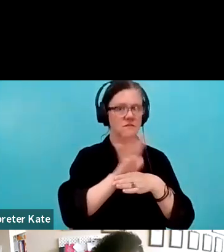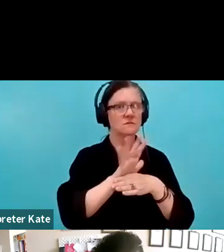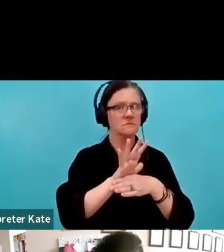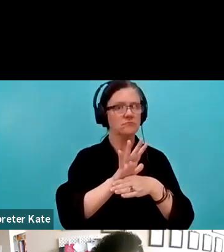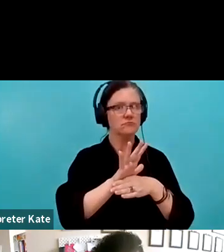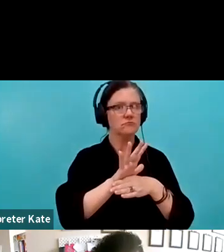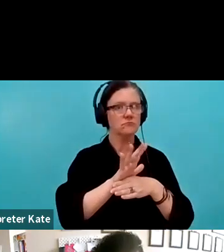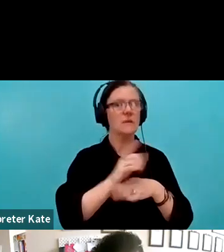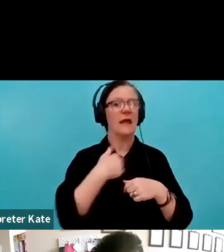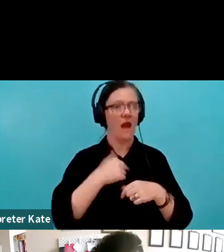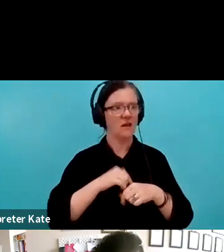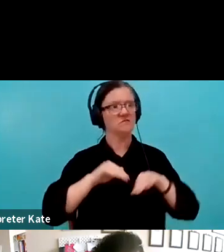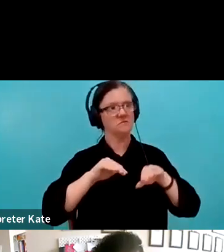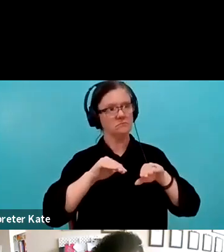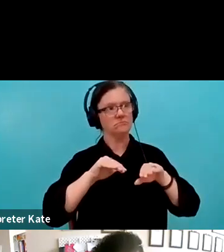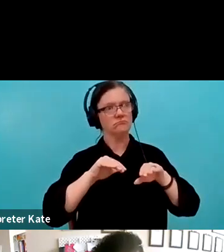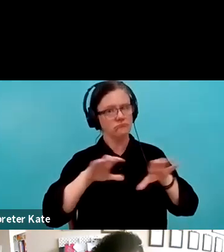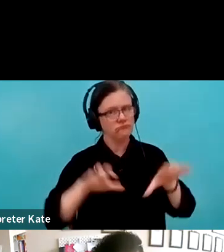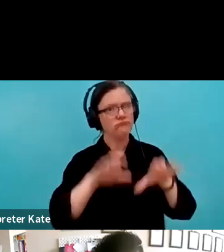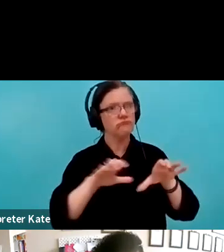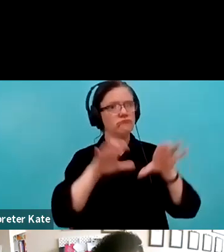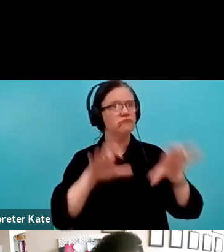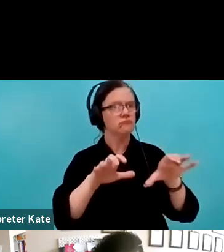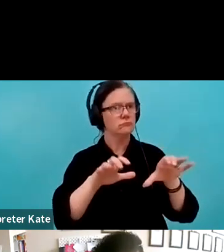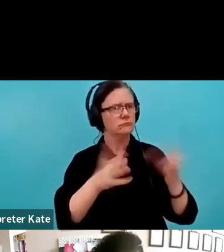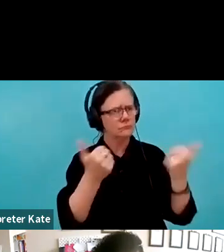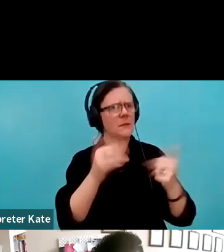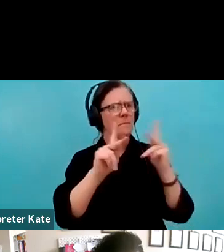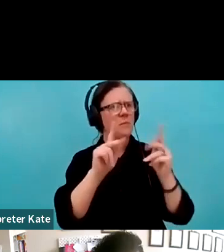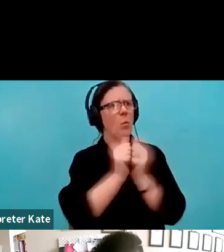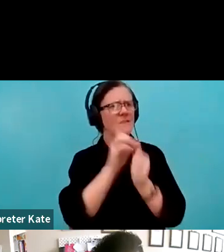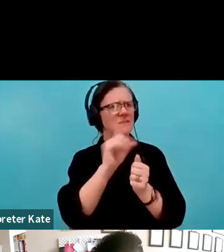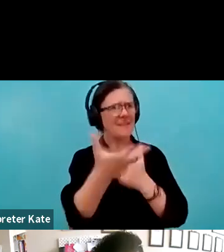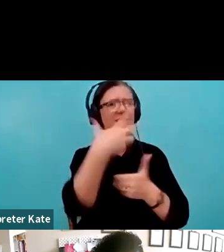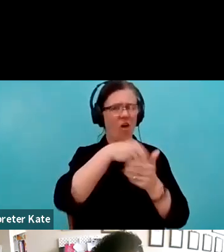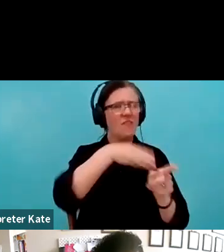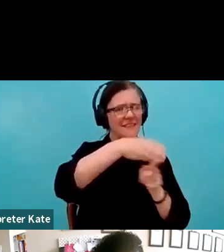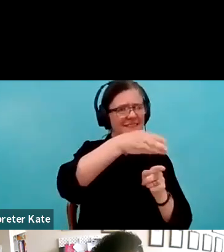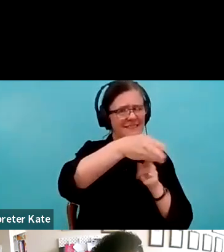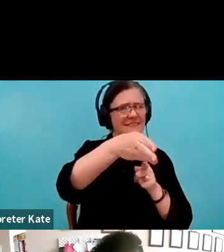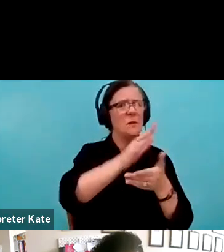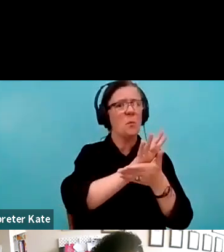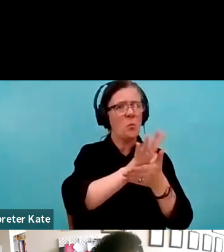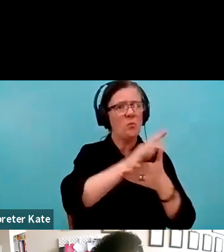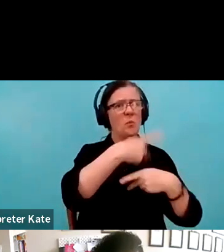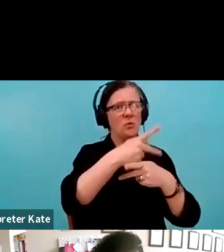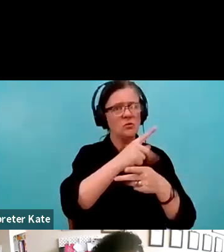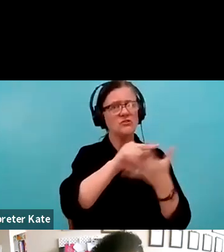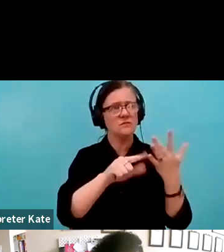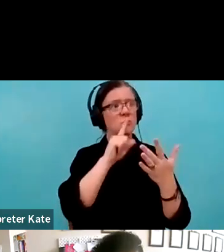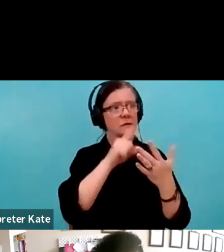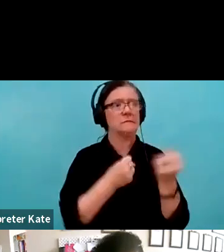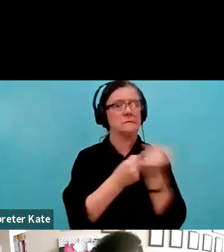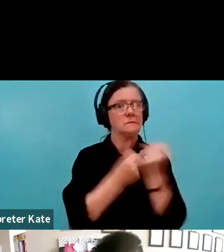for inclusion of people with disabilities in the industry, which means advocating for